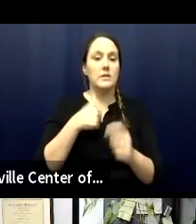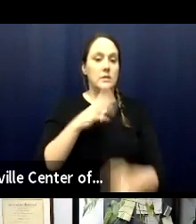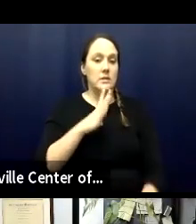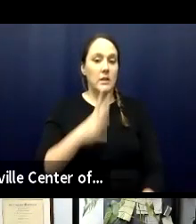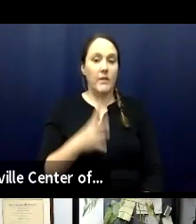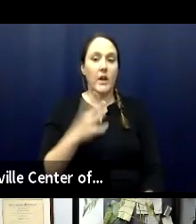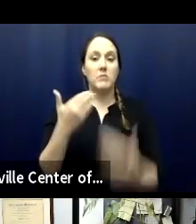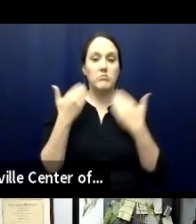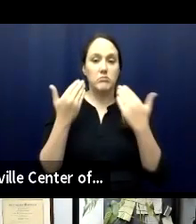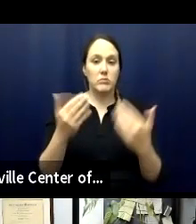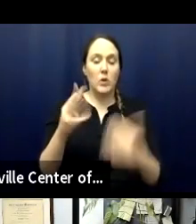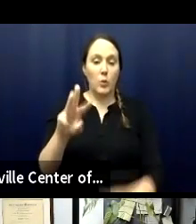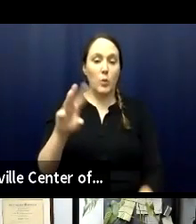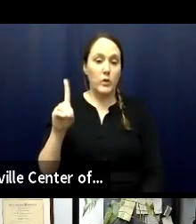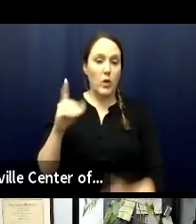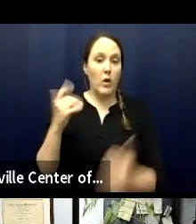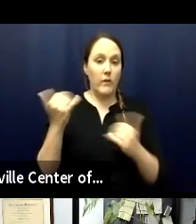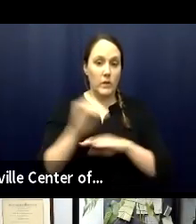from this evening.